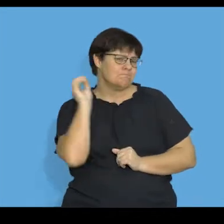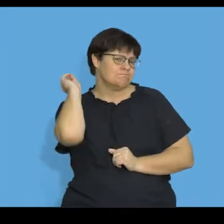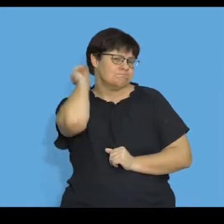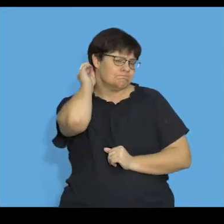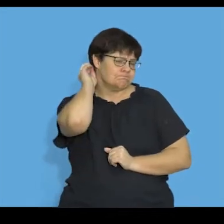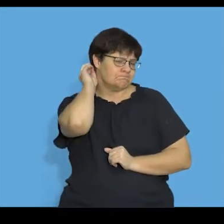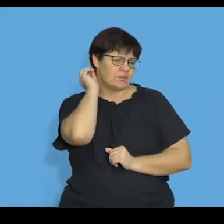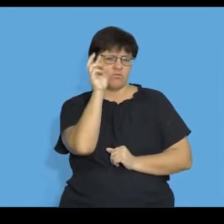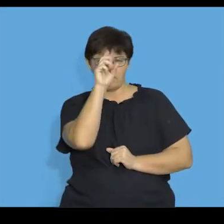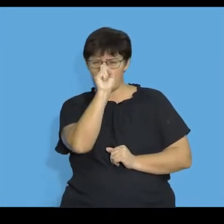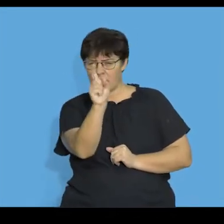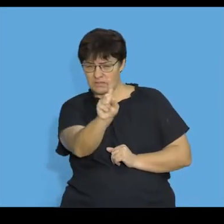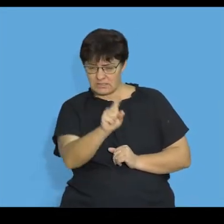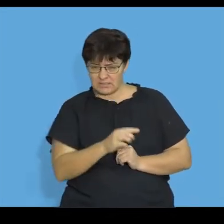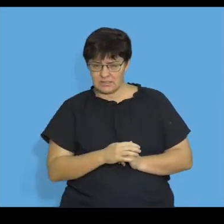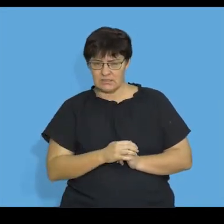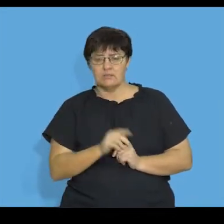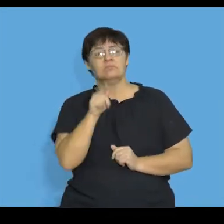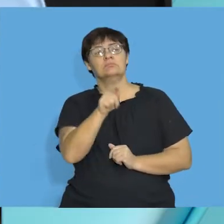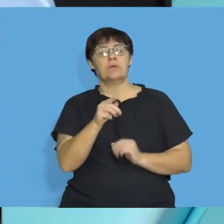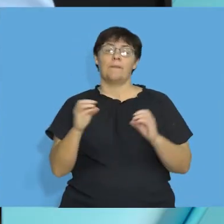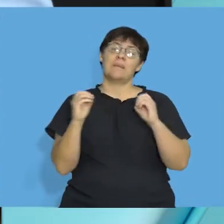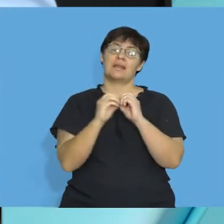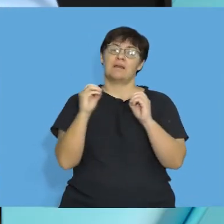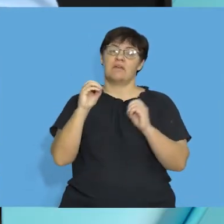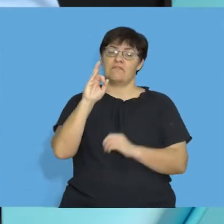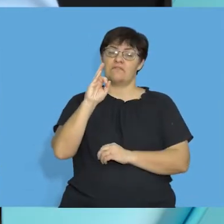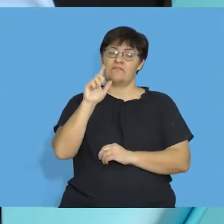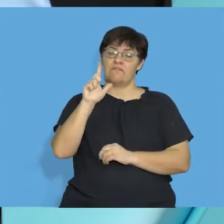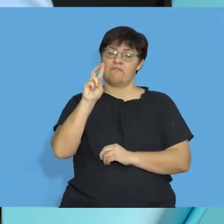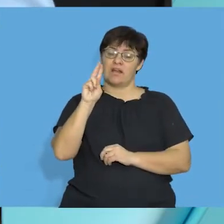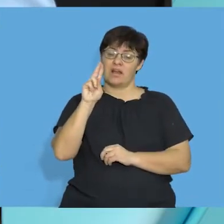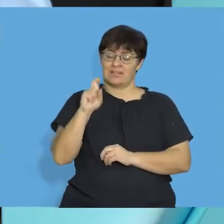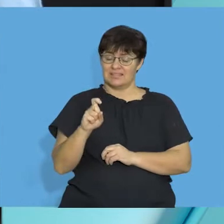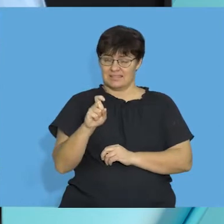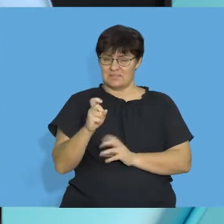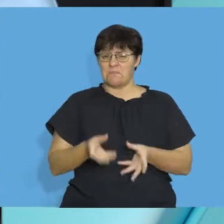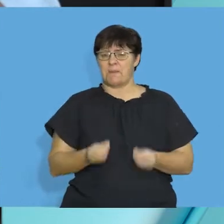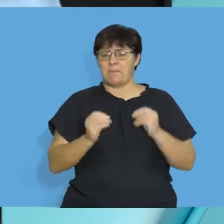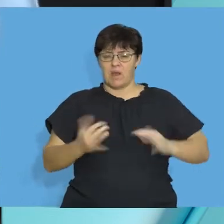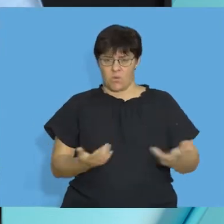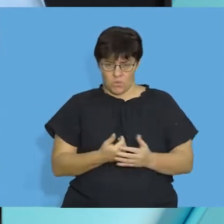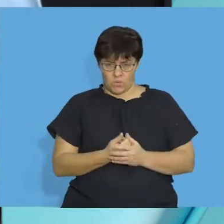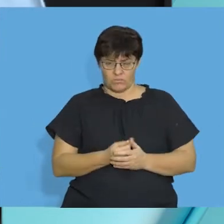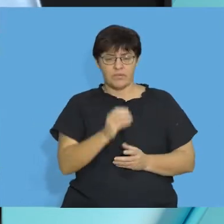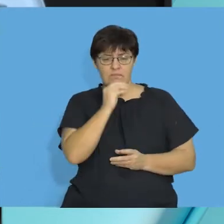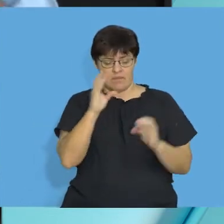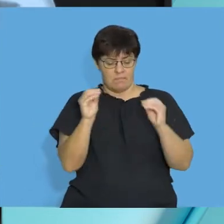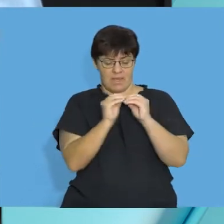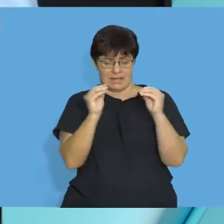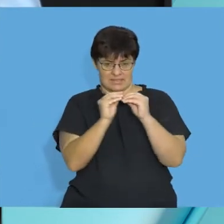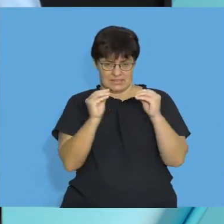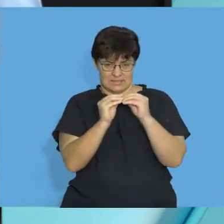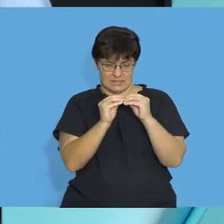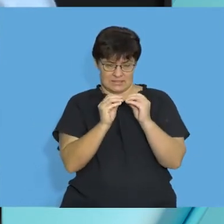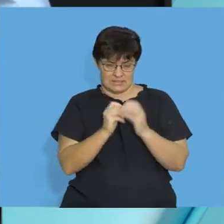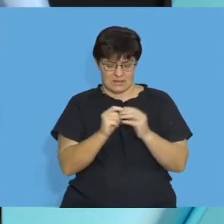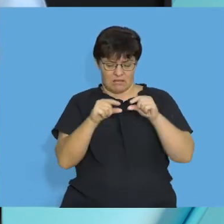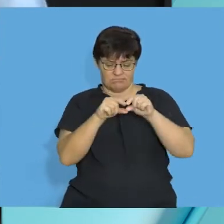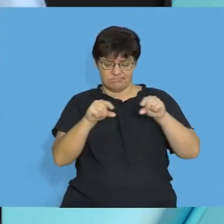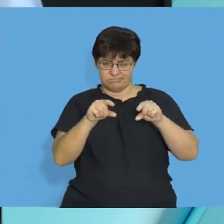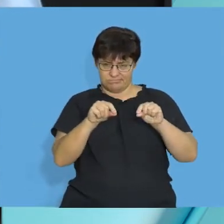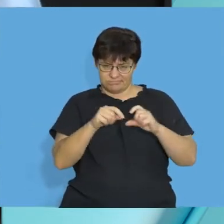of how we get magnetic flux. And we've used the example of a magnet, a bar magnet, but it